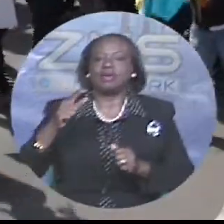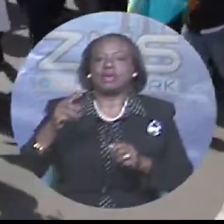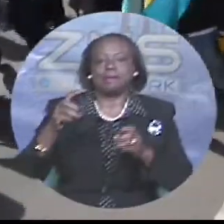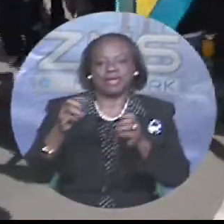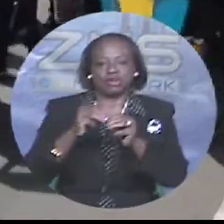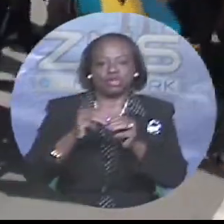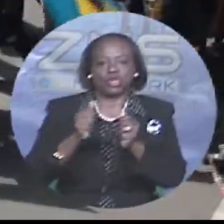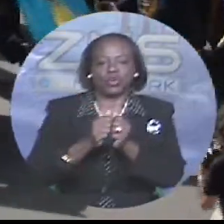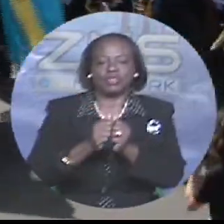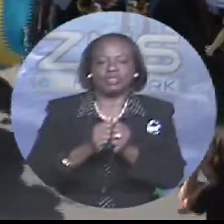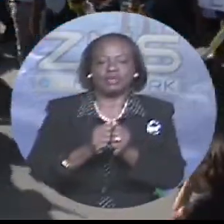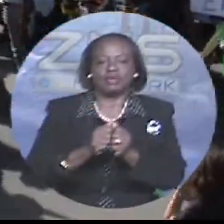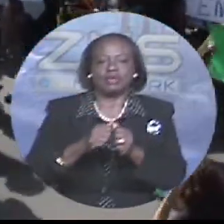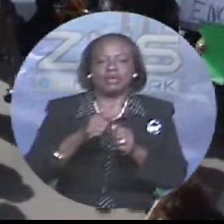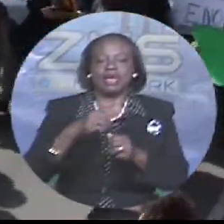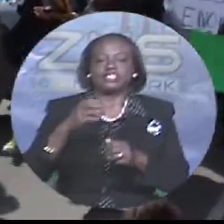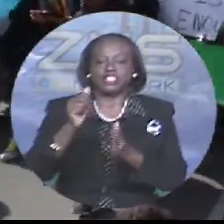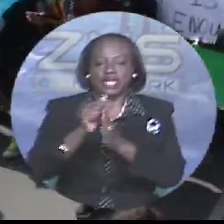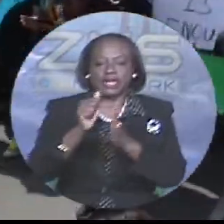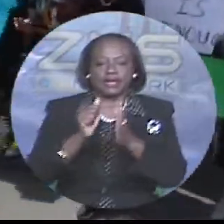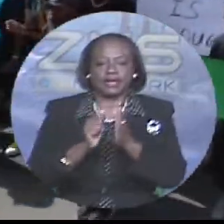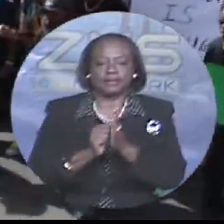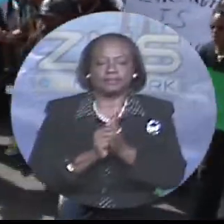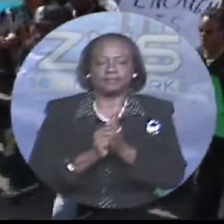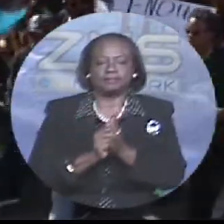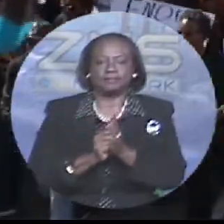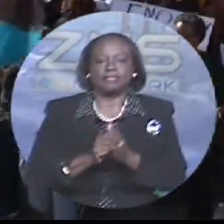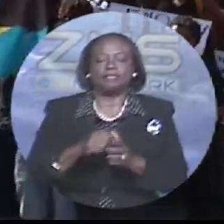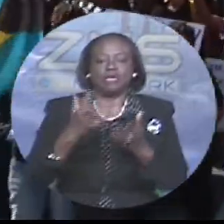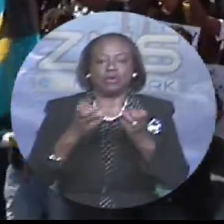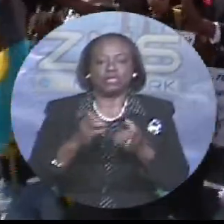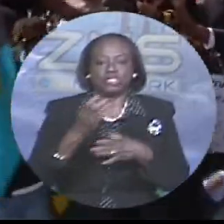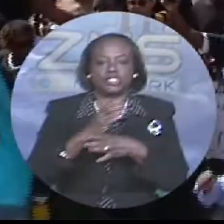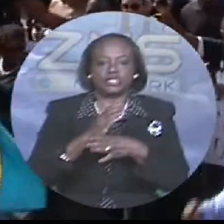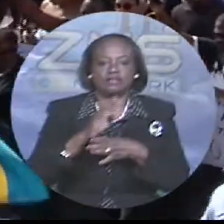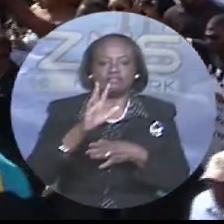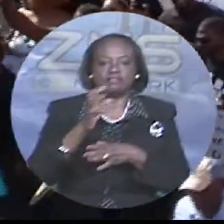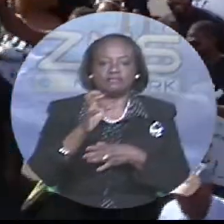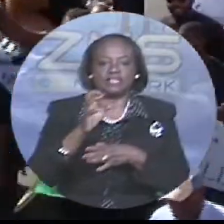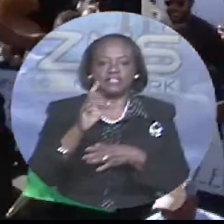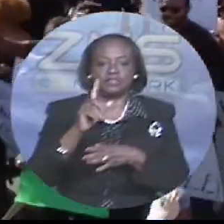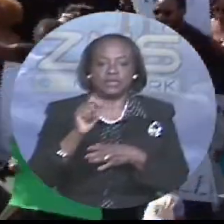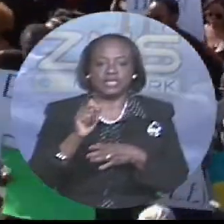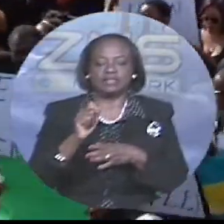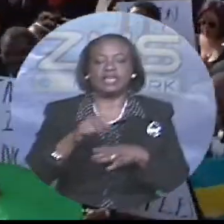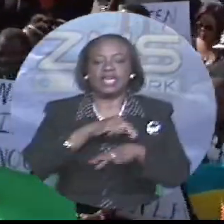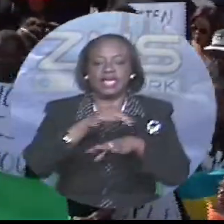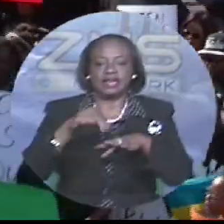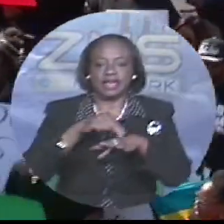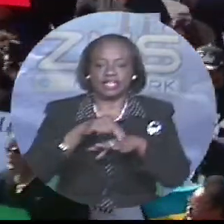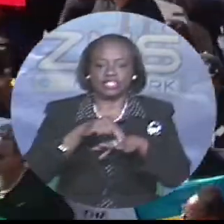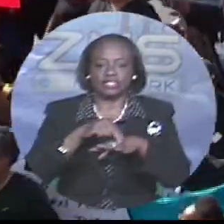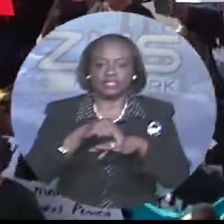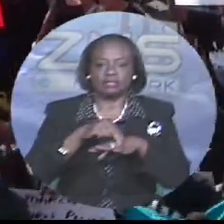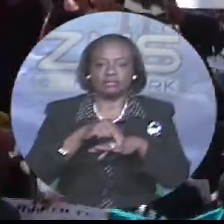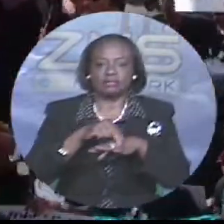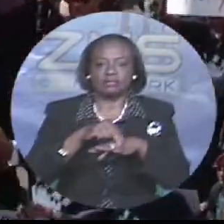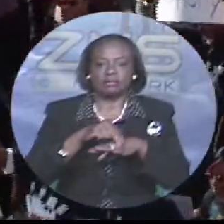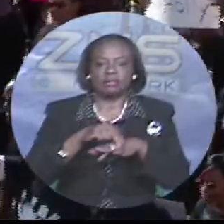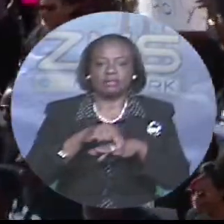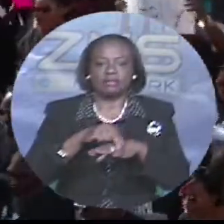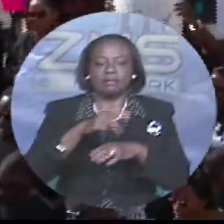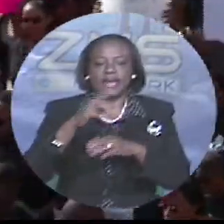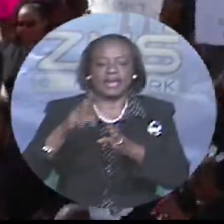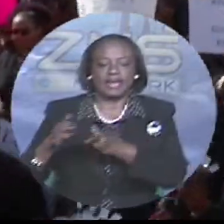Development Plan, the Shared Vision of Education 2030, the National Energy Plan, and the National Youth Policy as initiatives